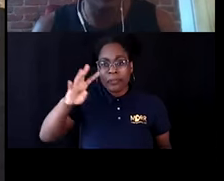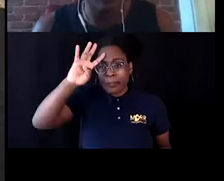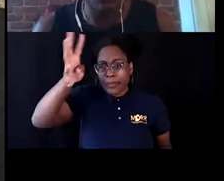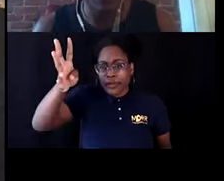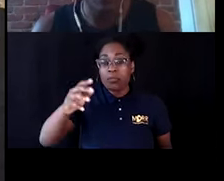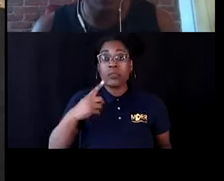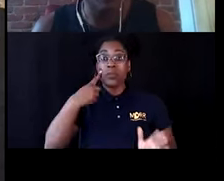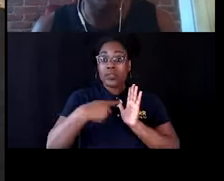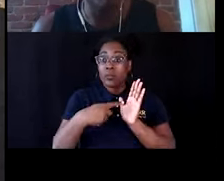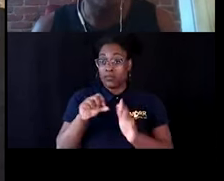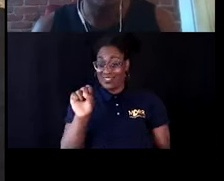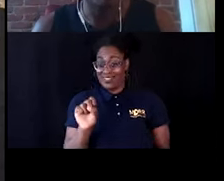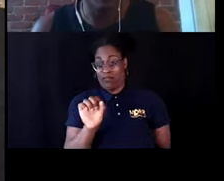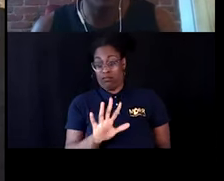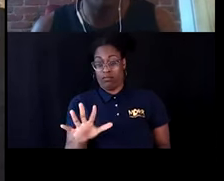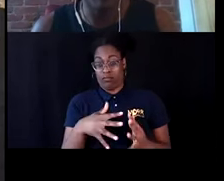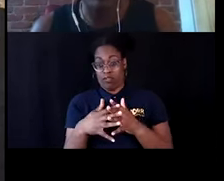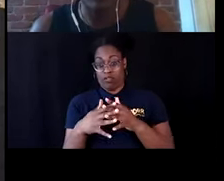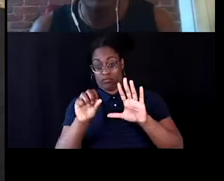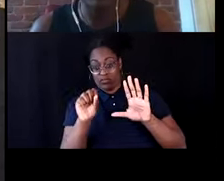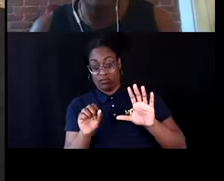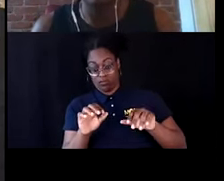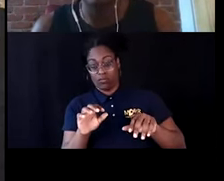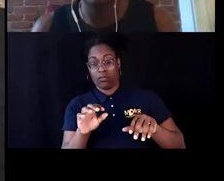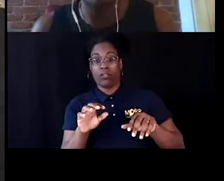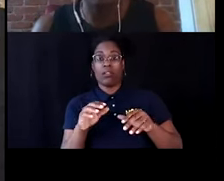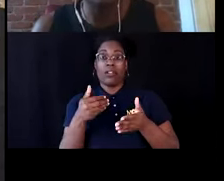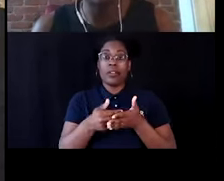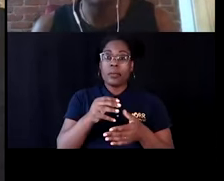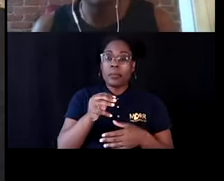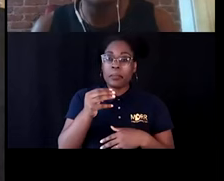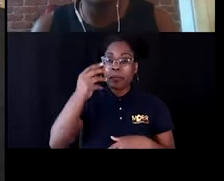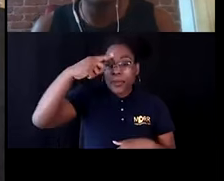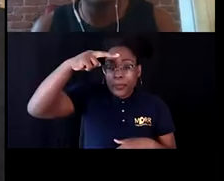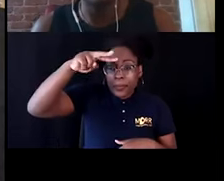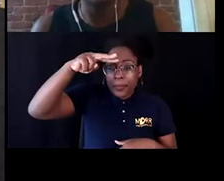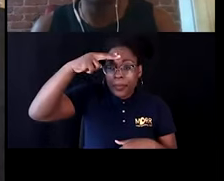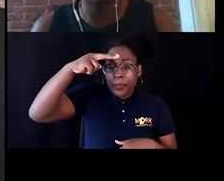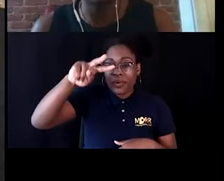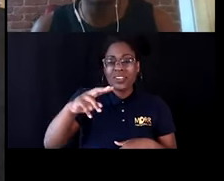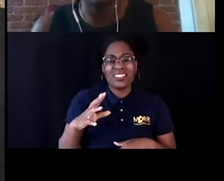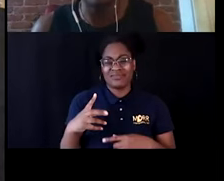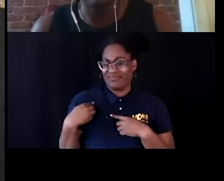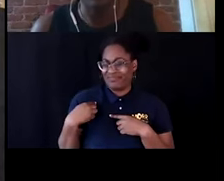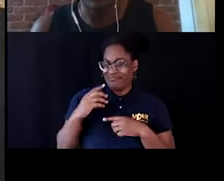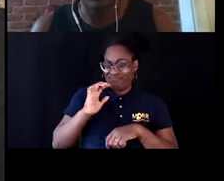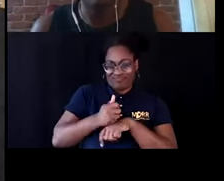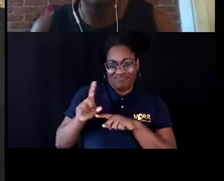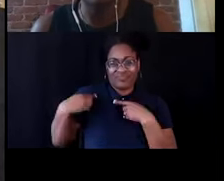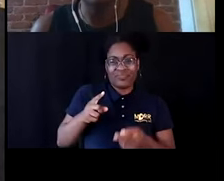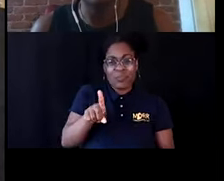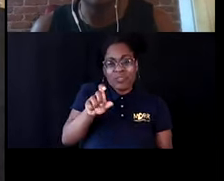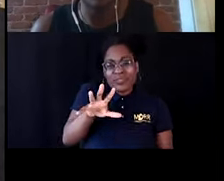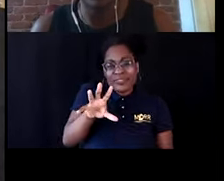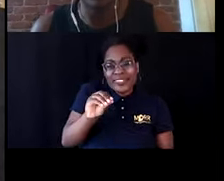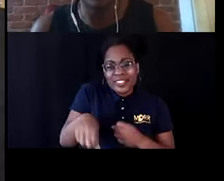the South, with Mexico is only about 150 years old, and the border in the north was